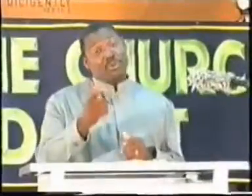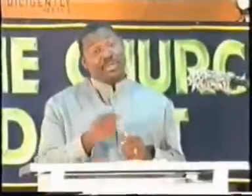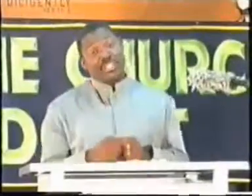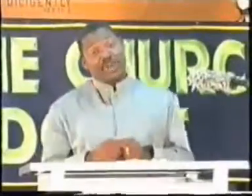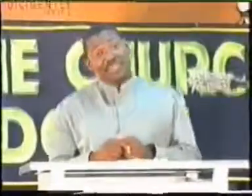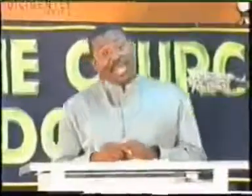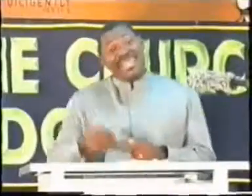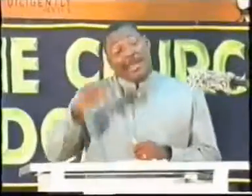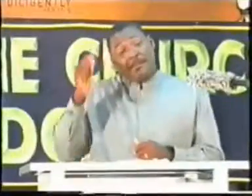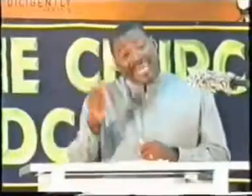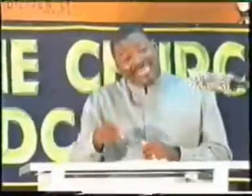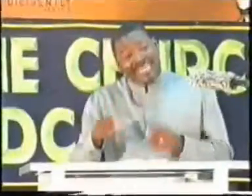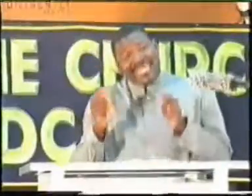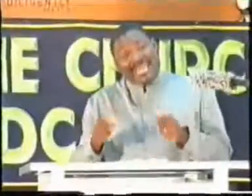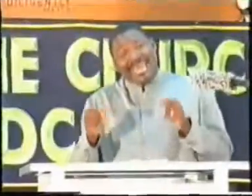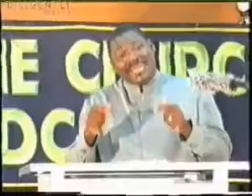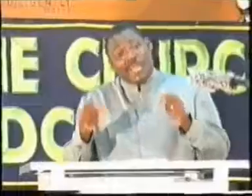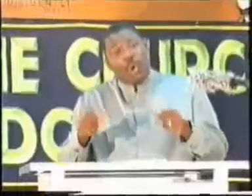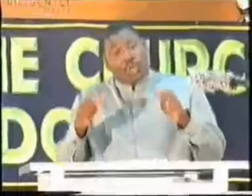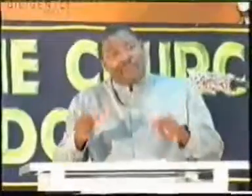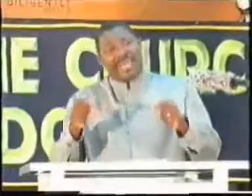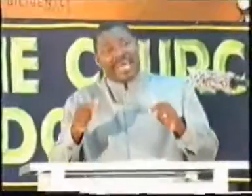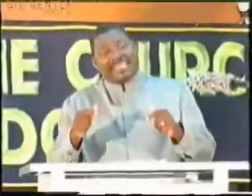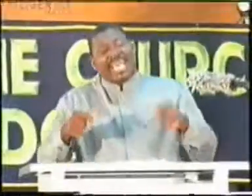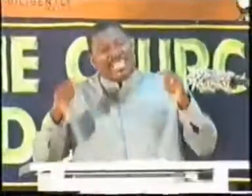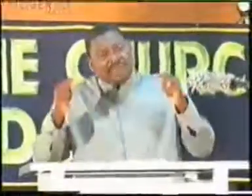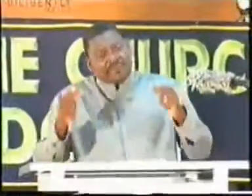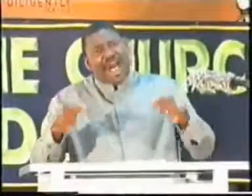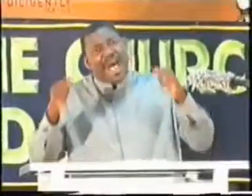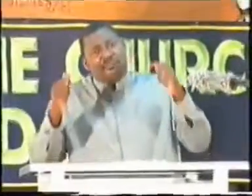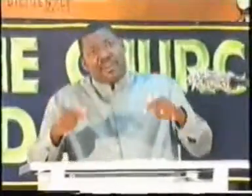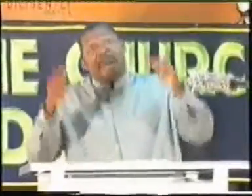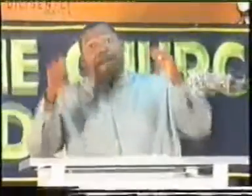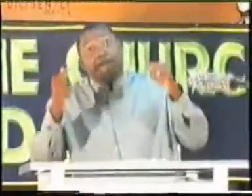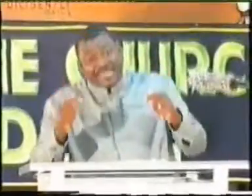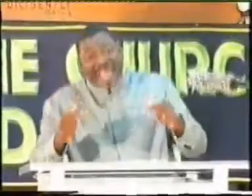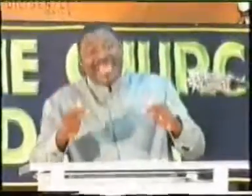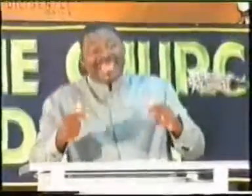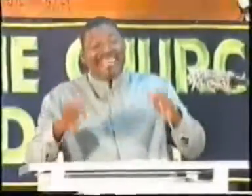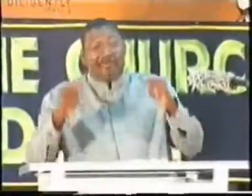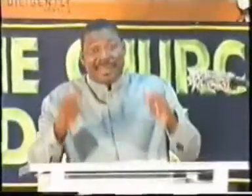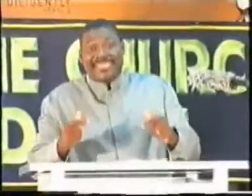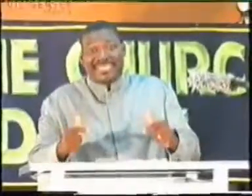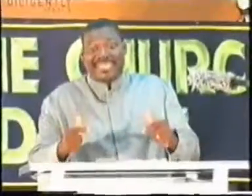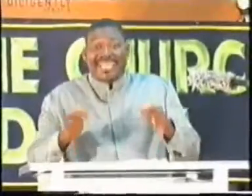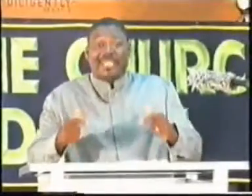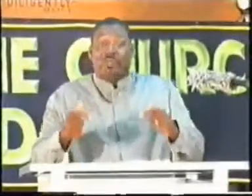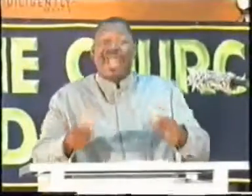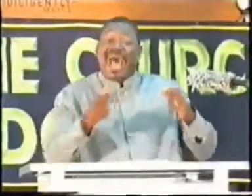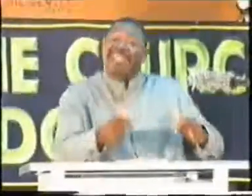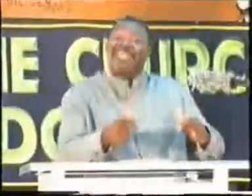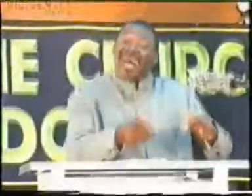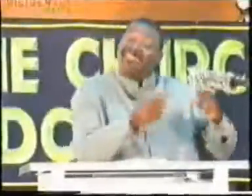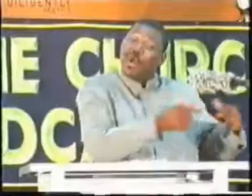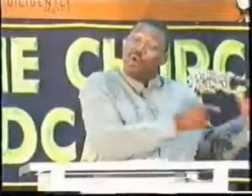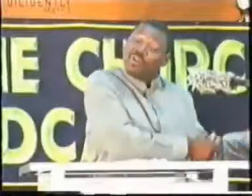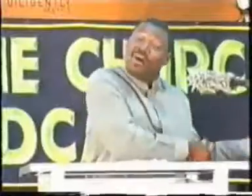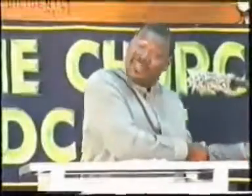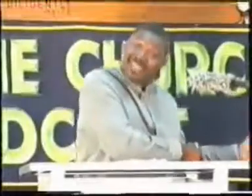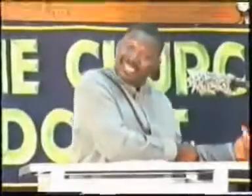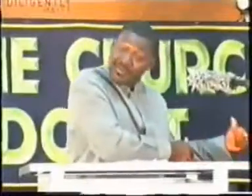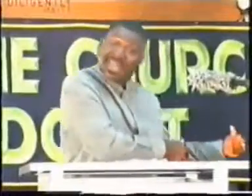to tight and sound when you're in shra. Now, Bible's all catch all say, the blessings under the new covenant is far, far better than the